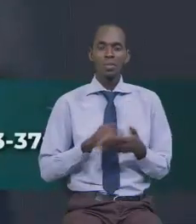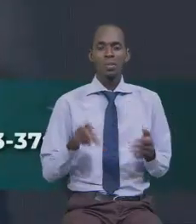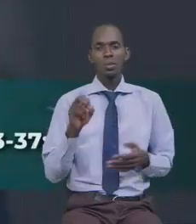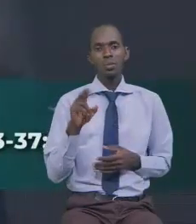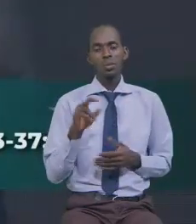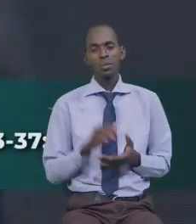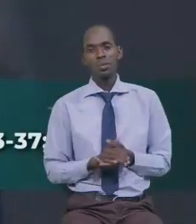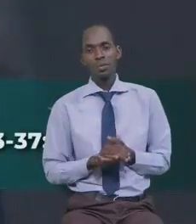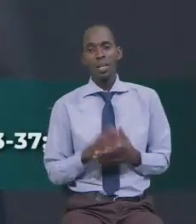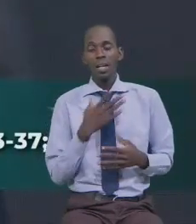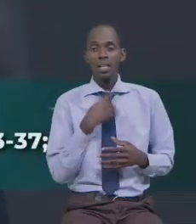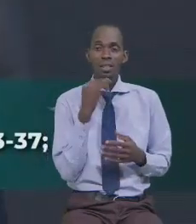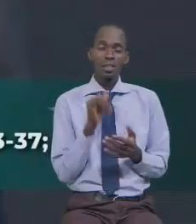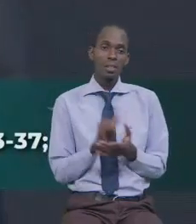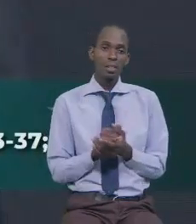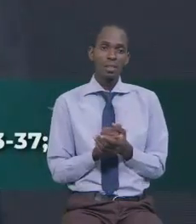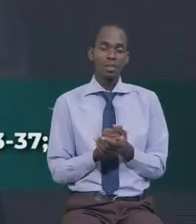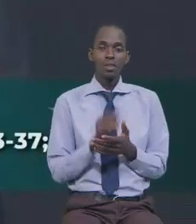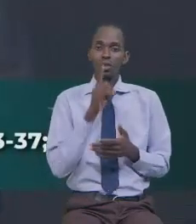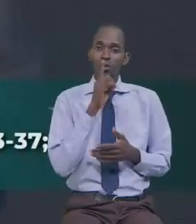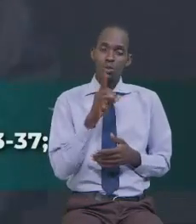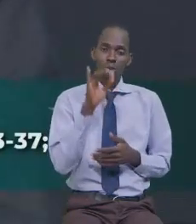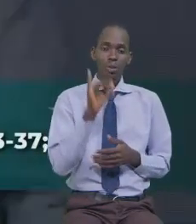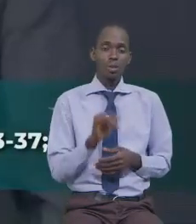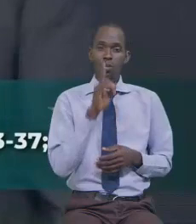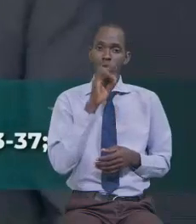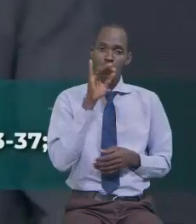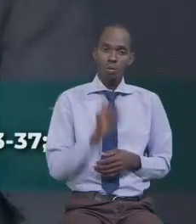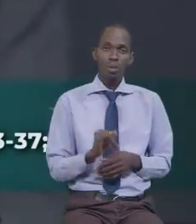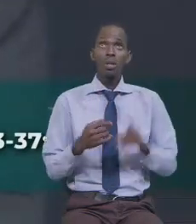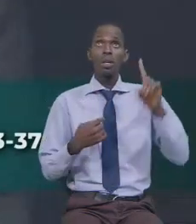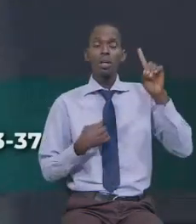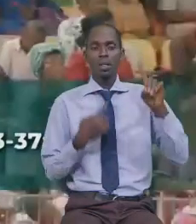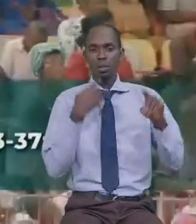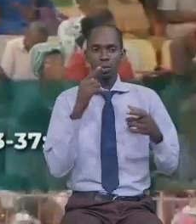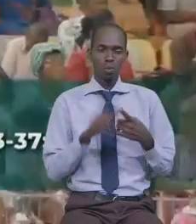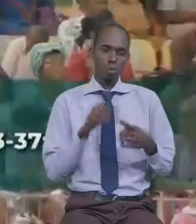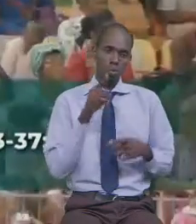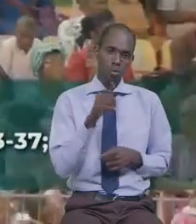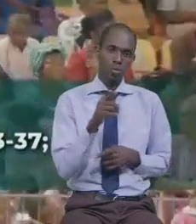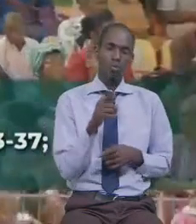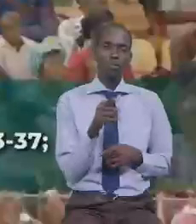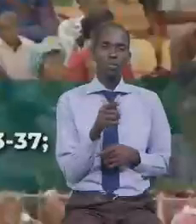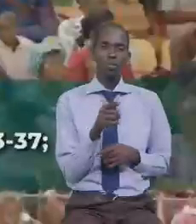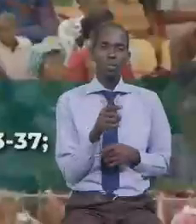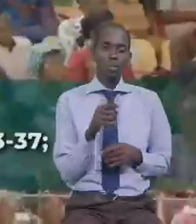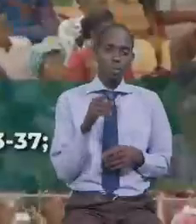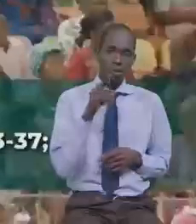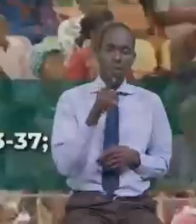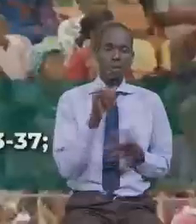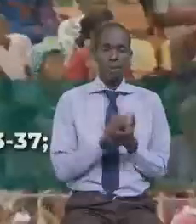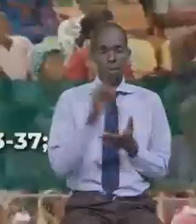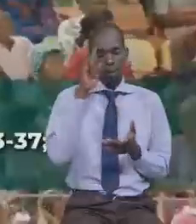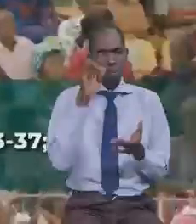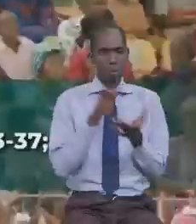finds you, he says, verily, verily, I say unto you, He that believeth on me,